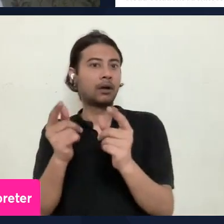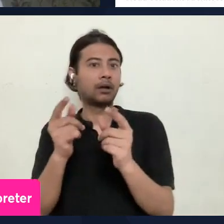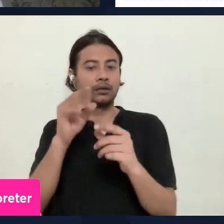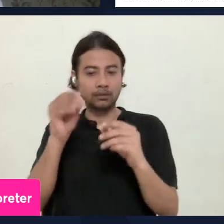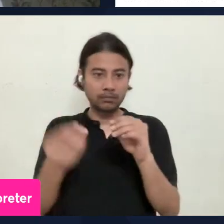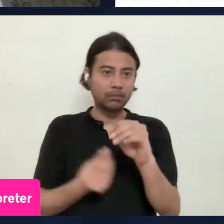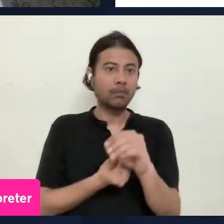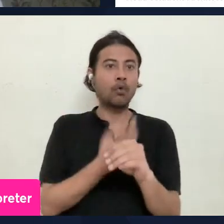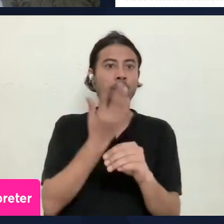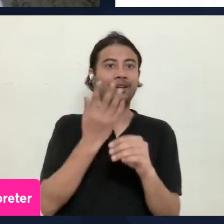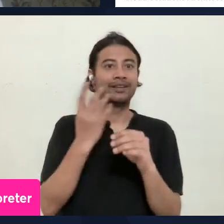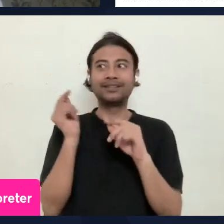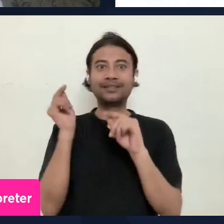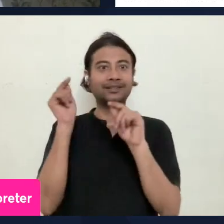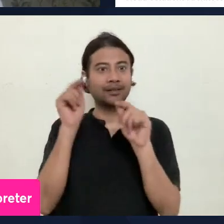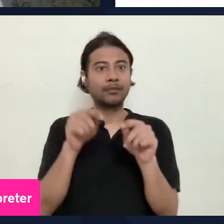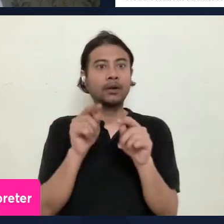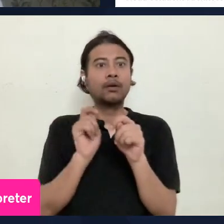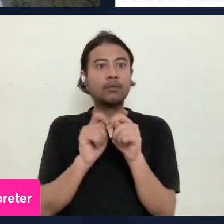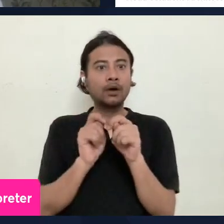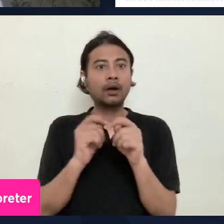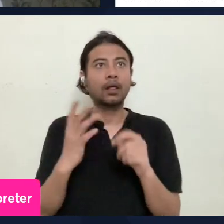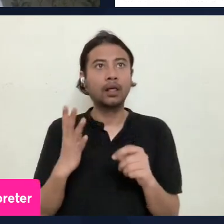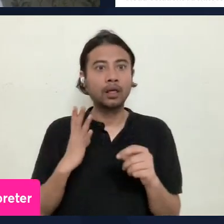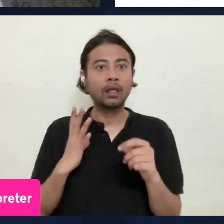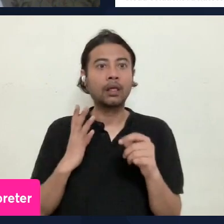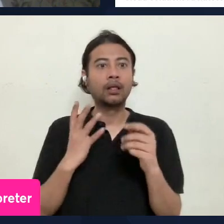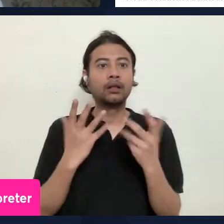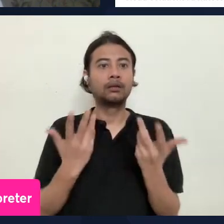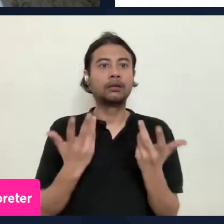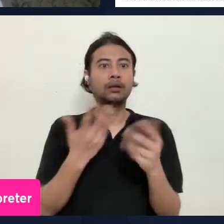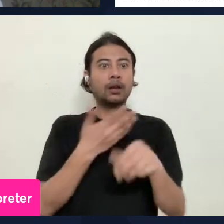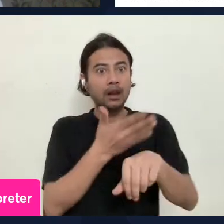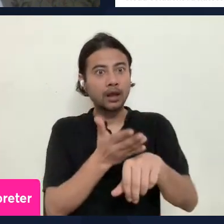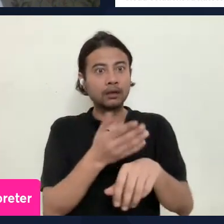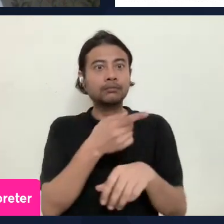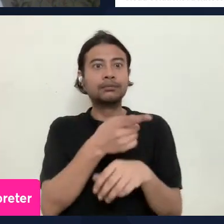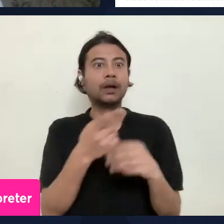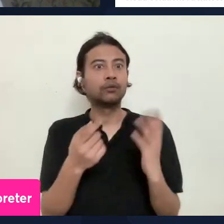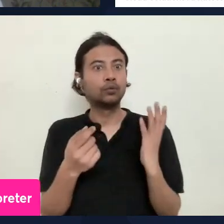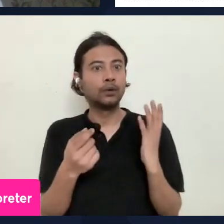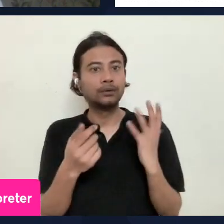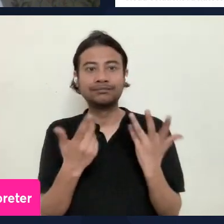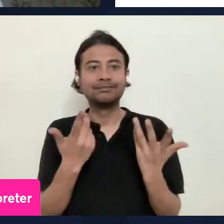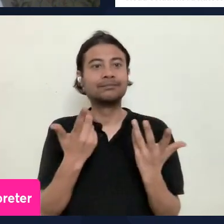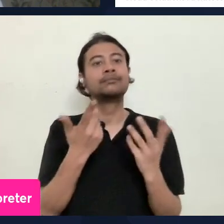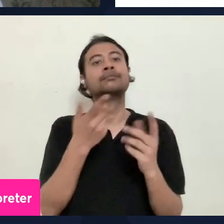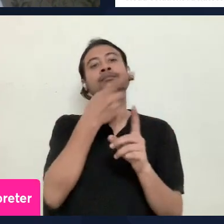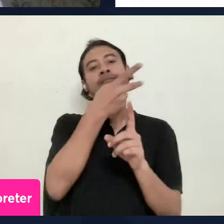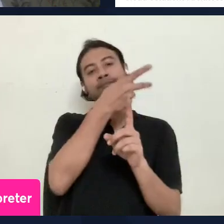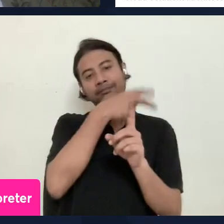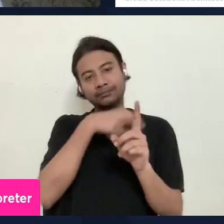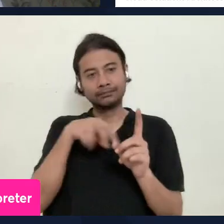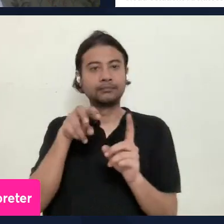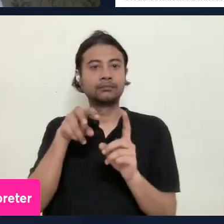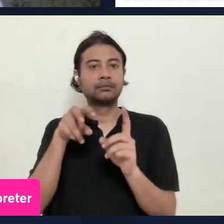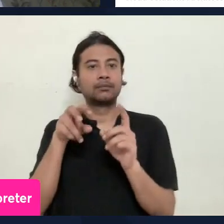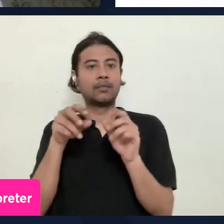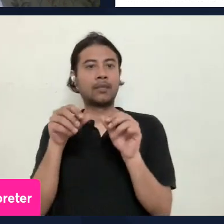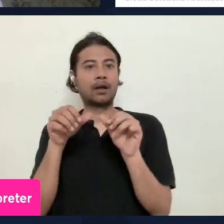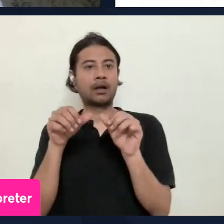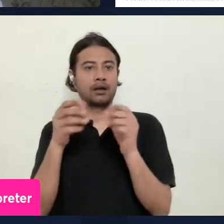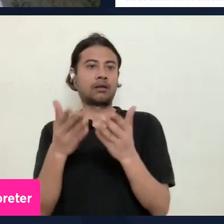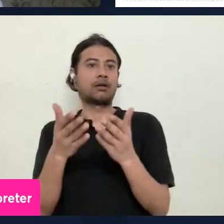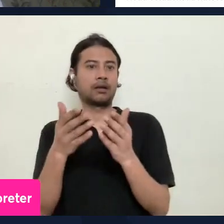the systems had to wait until those processes were finished. They moved on to Azure NetApp Files, and they reduced the batch processing